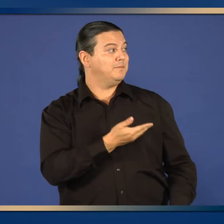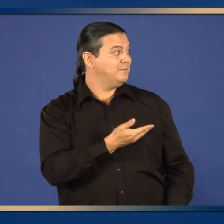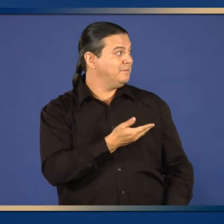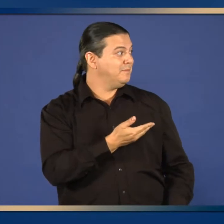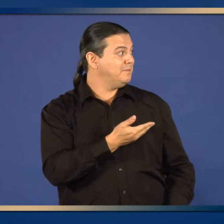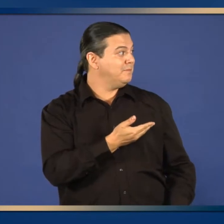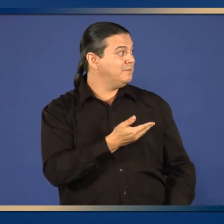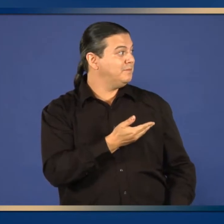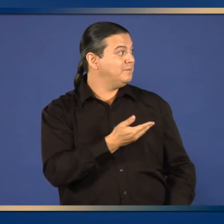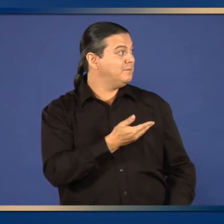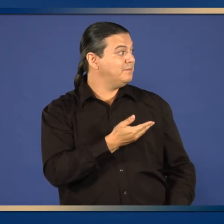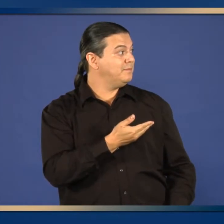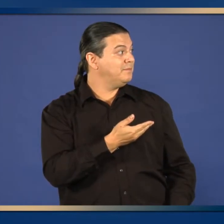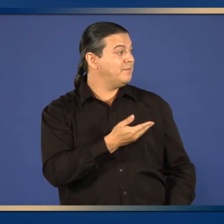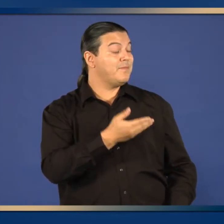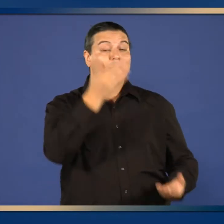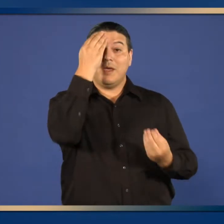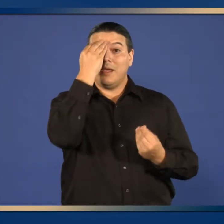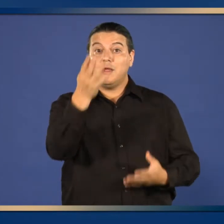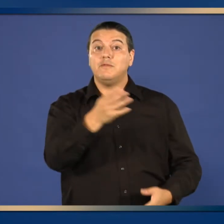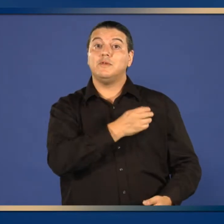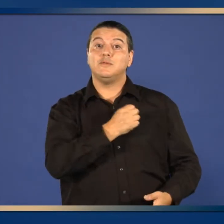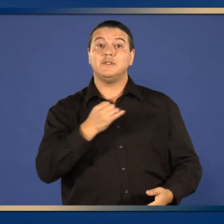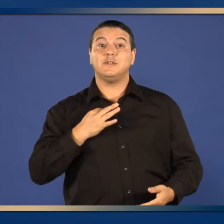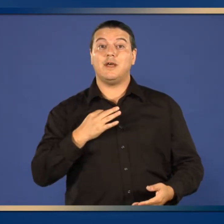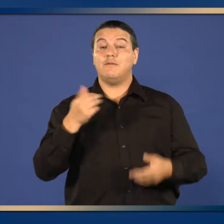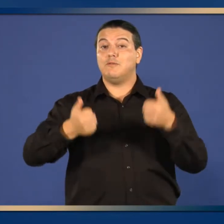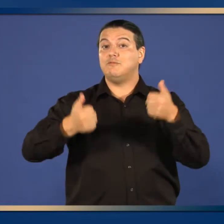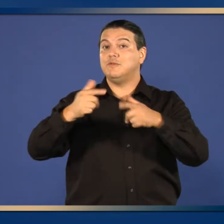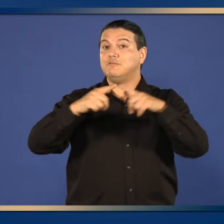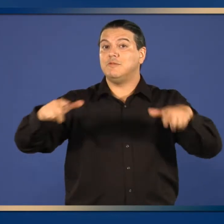show staff what language you speak or read.